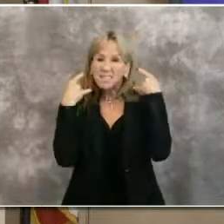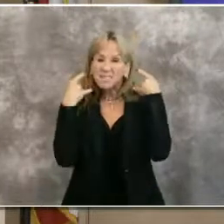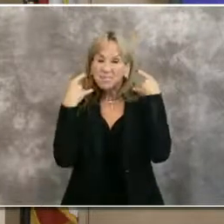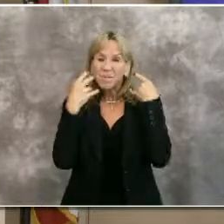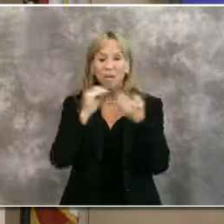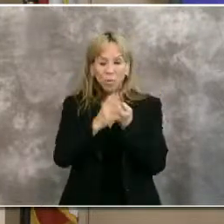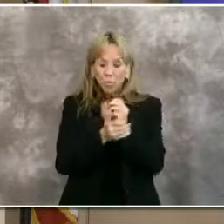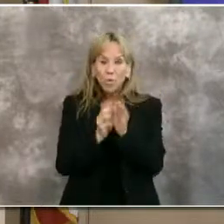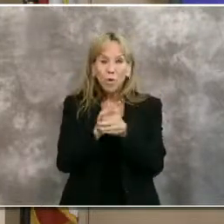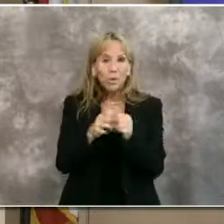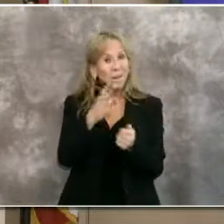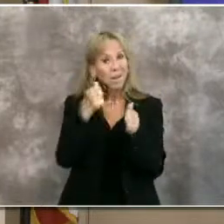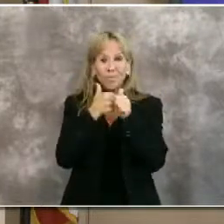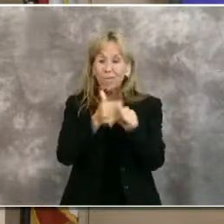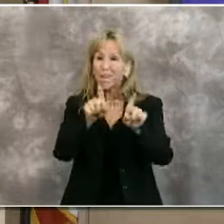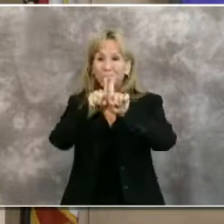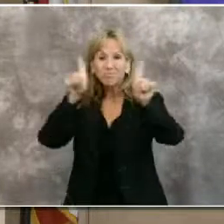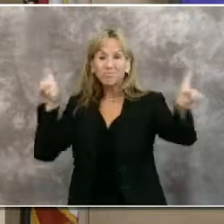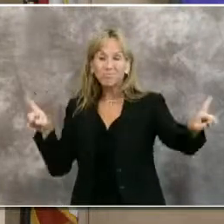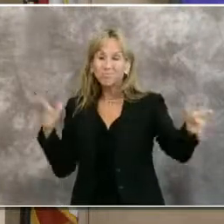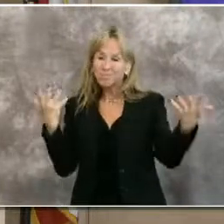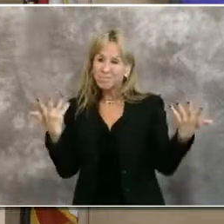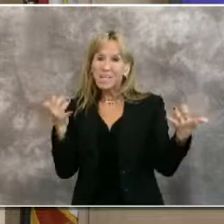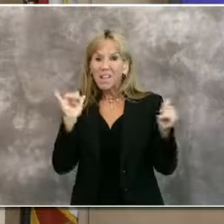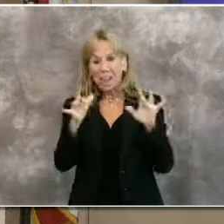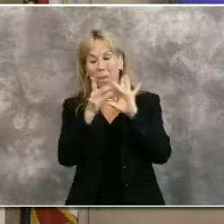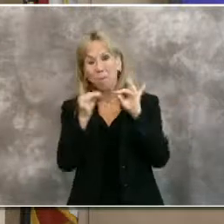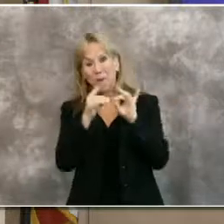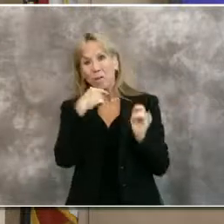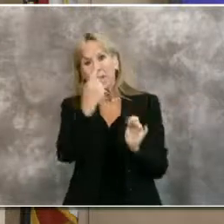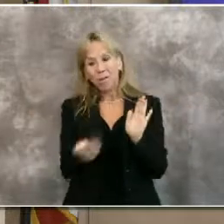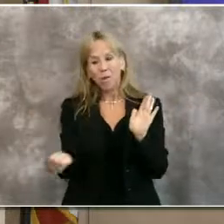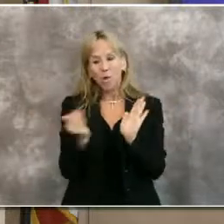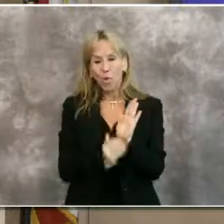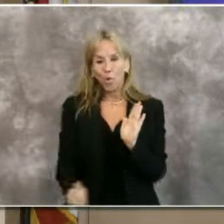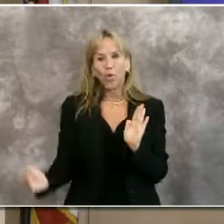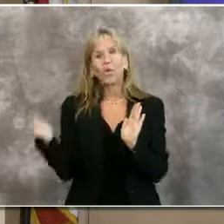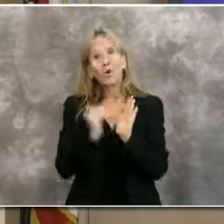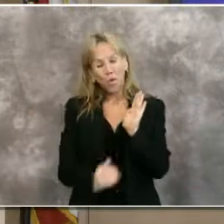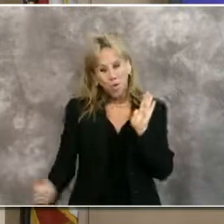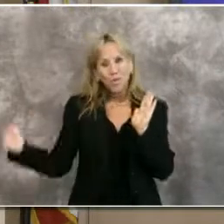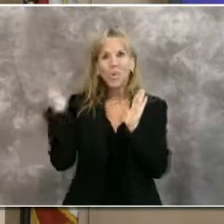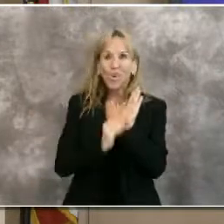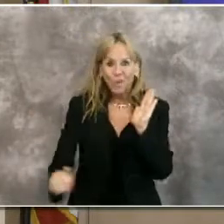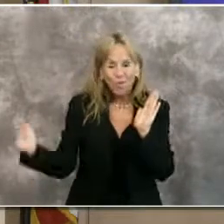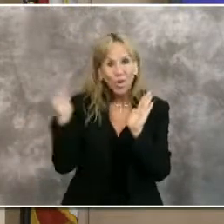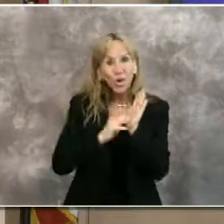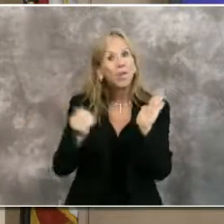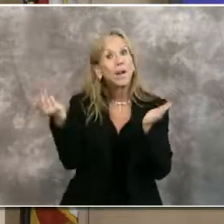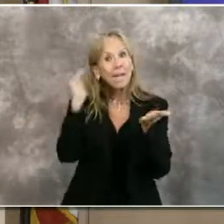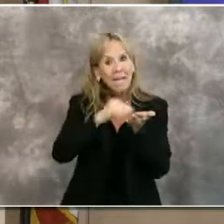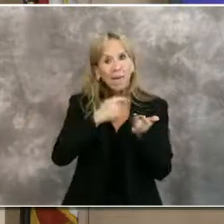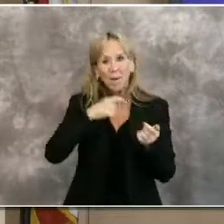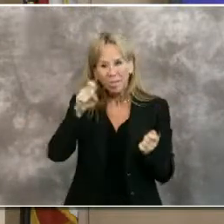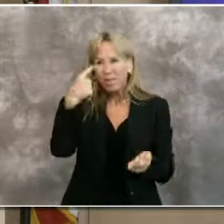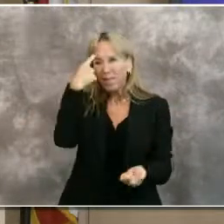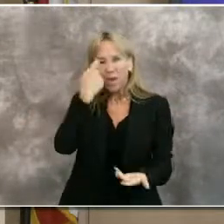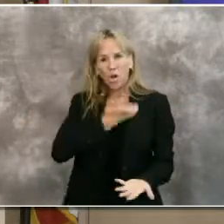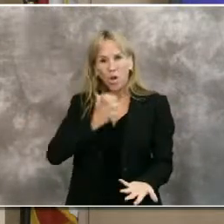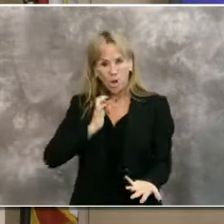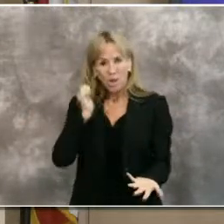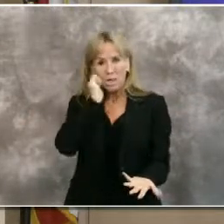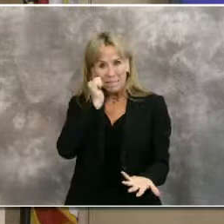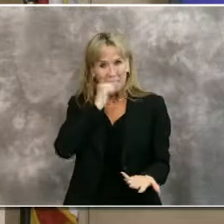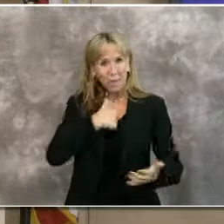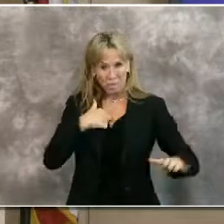and socially distancing. I mean, it's a simple message, but it needs to be repeated over and over, and we need to refocus our own daily commitment to